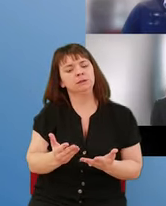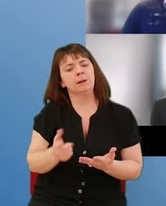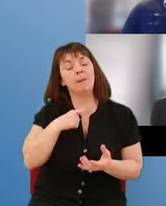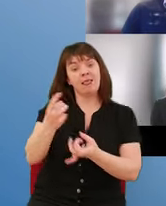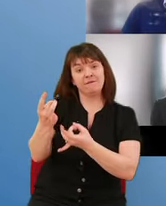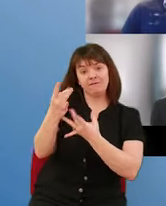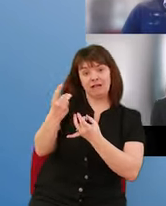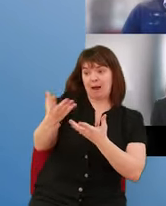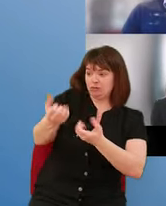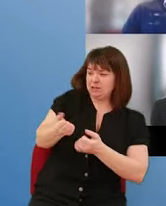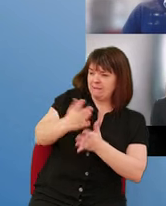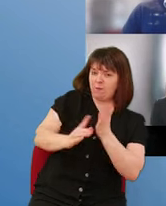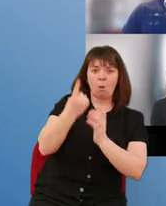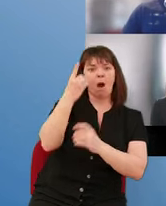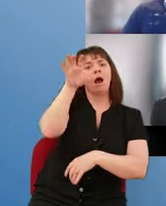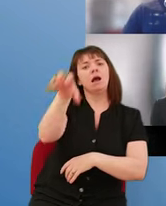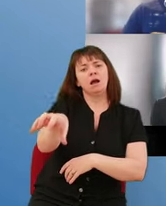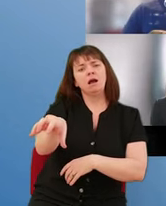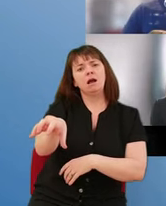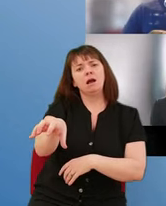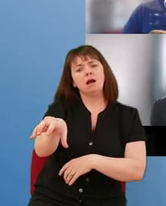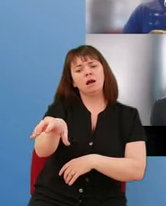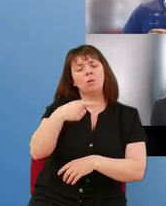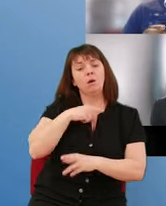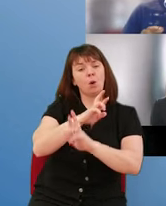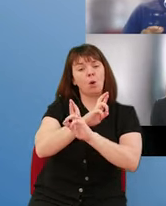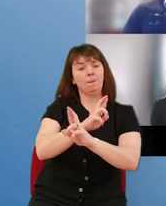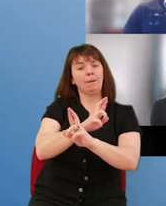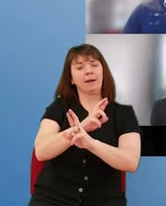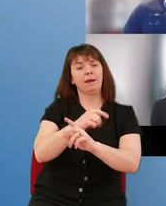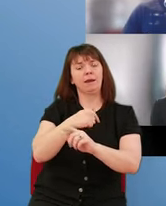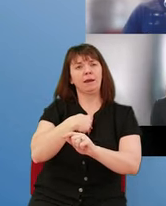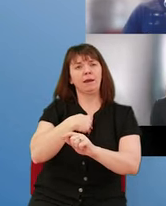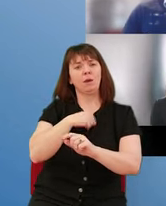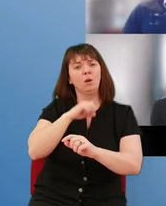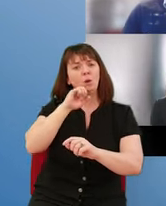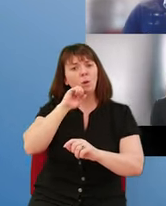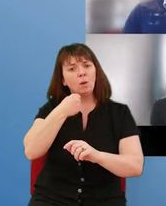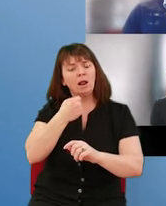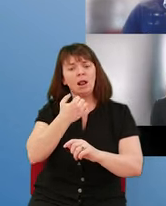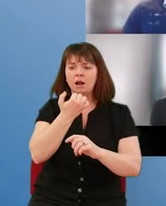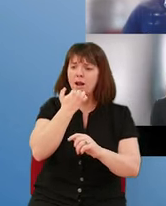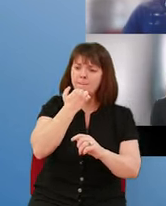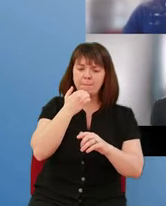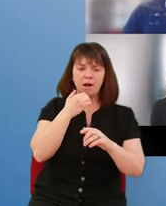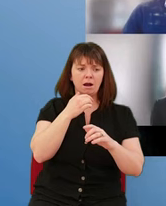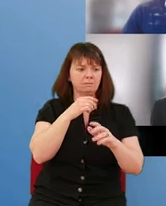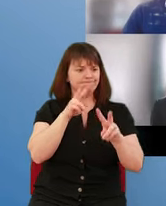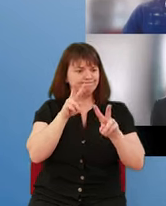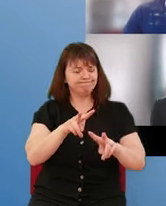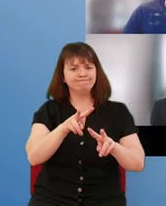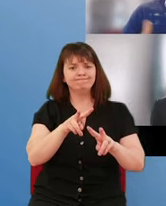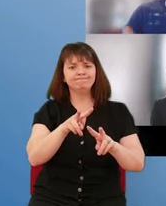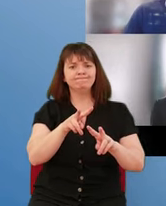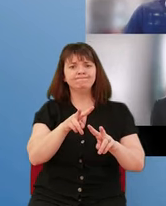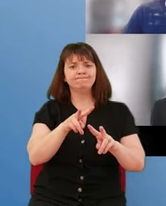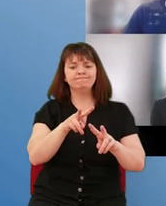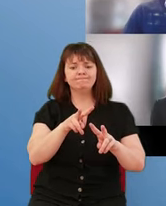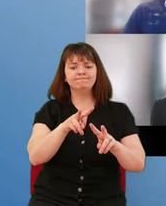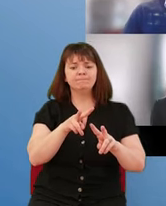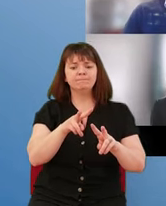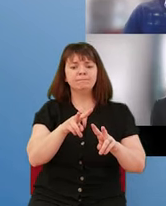numbers, but I think we are not likely to do as well as we wanted because we diverted the resources. That